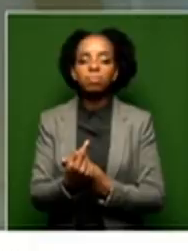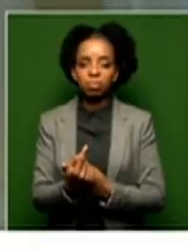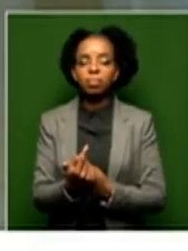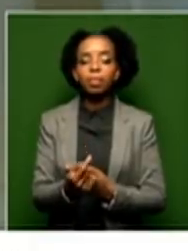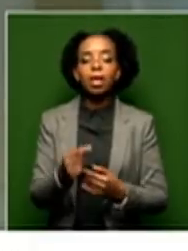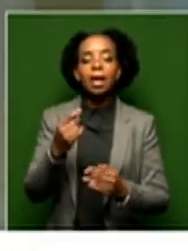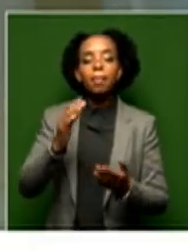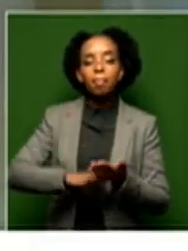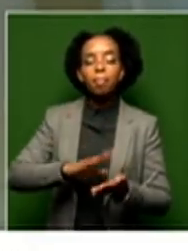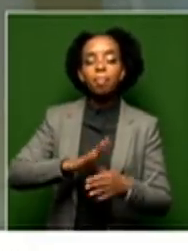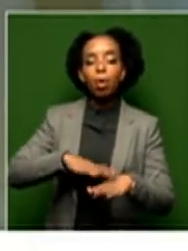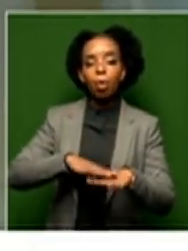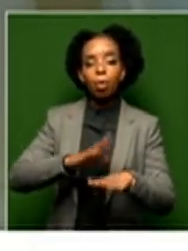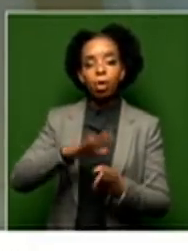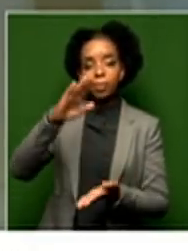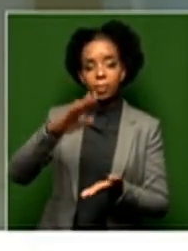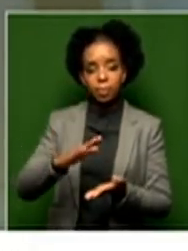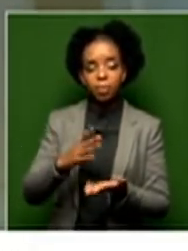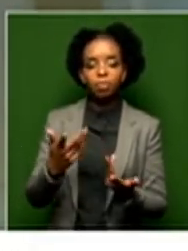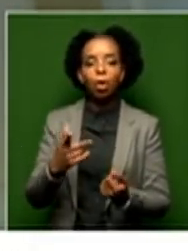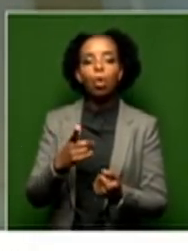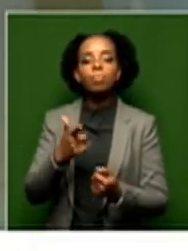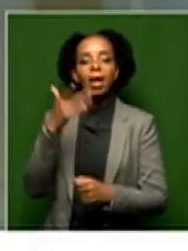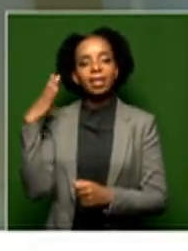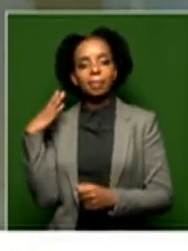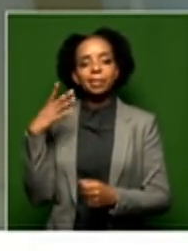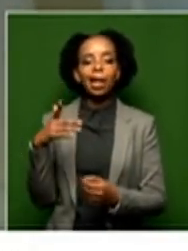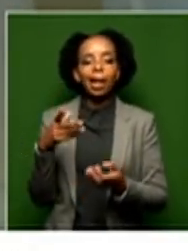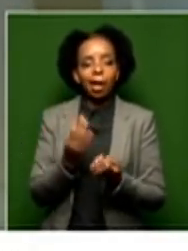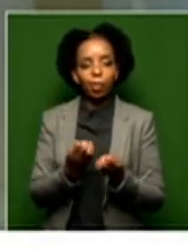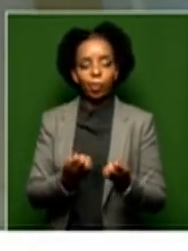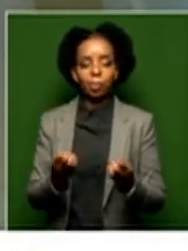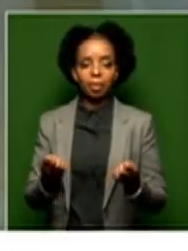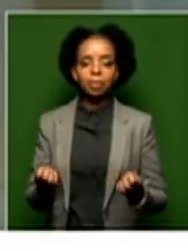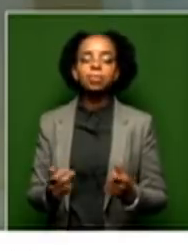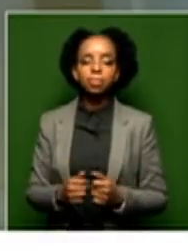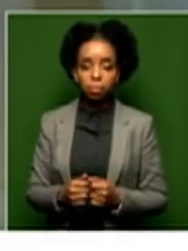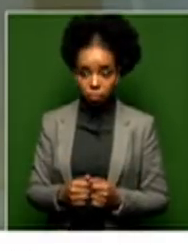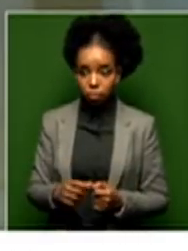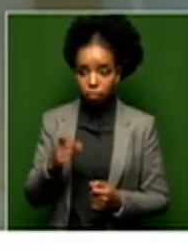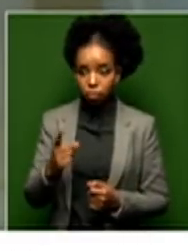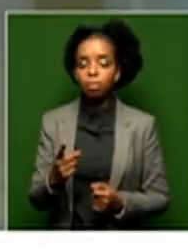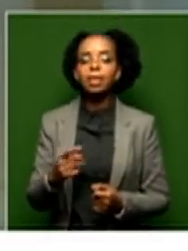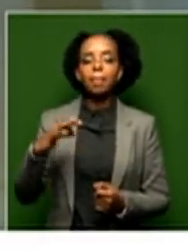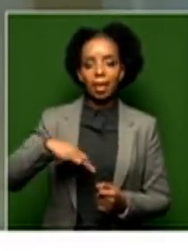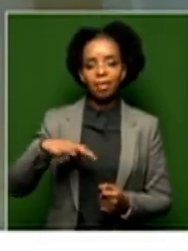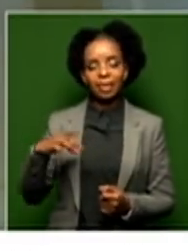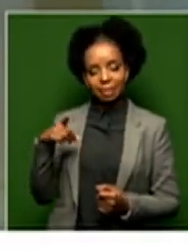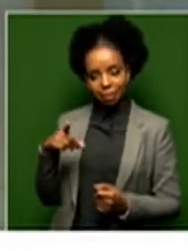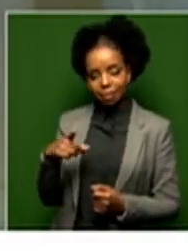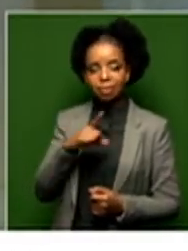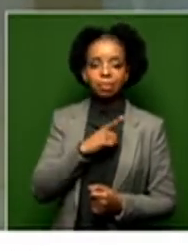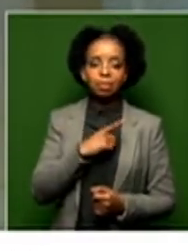prices of capital equipment for these renewable energy IPPs. That's where the real benefit comes in, is going out